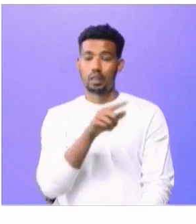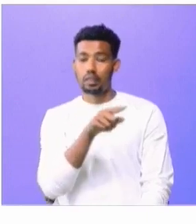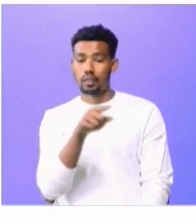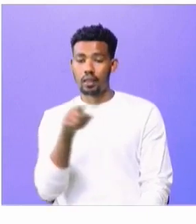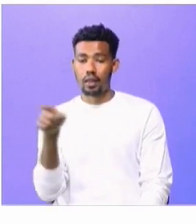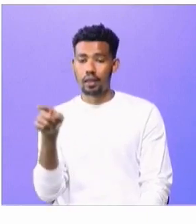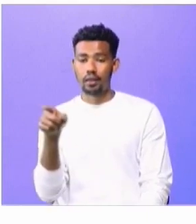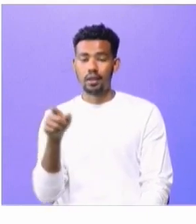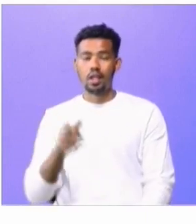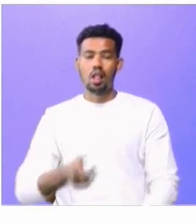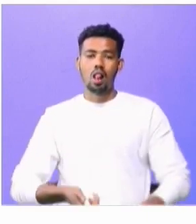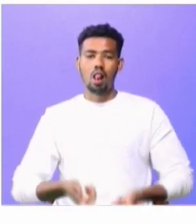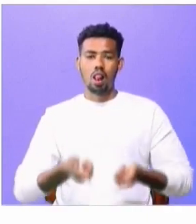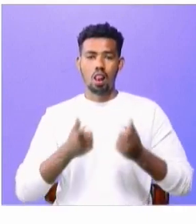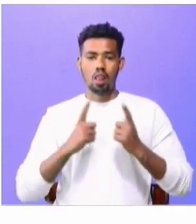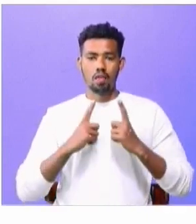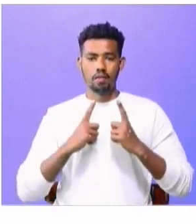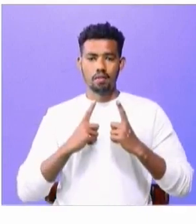live